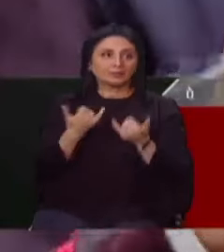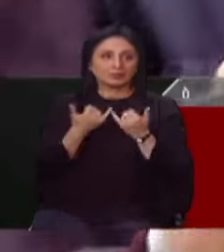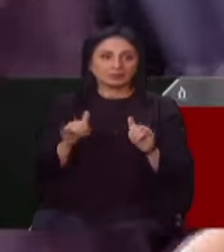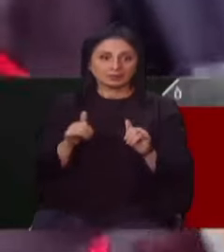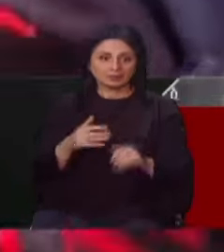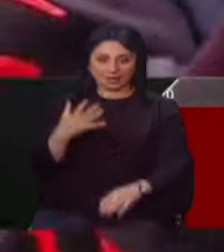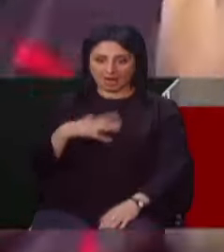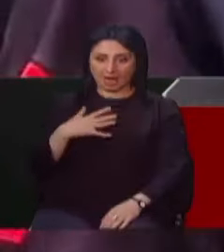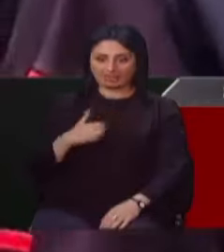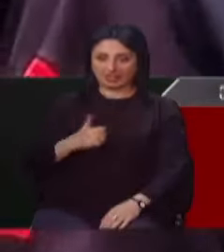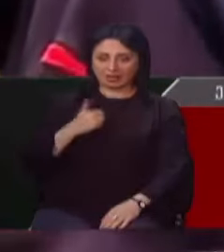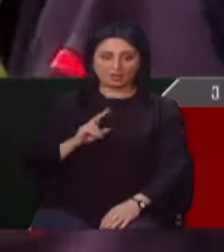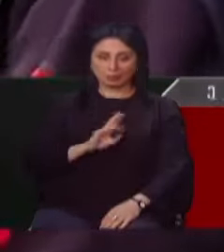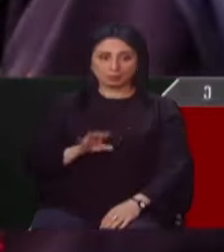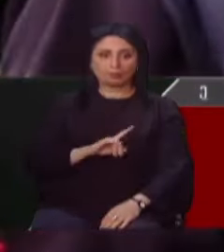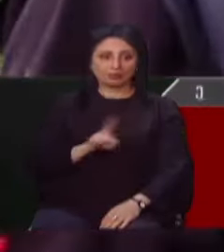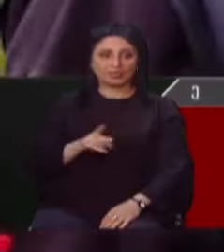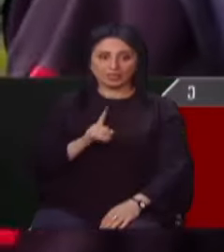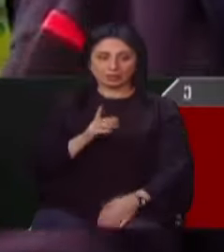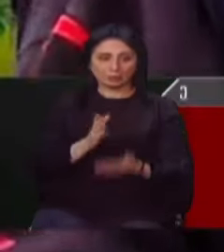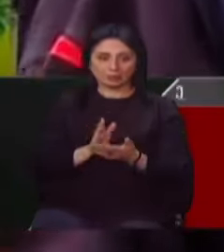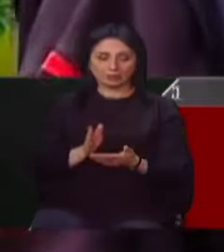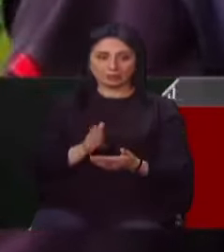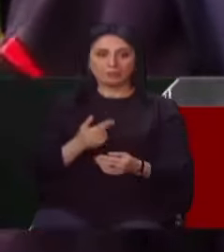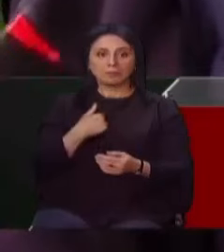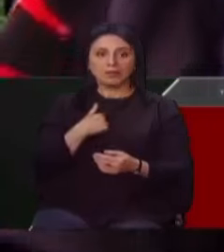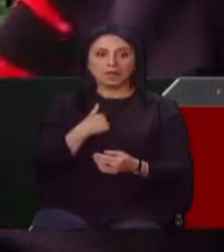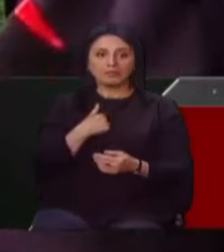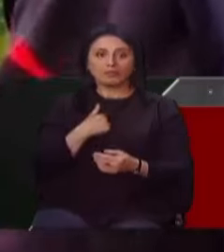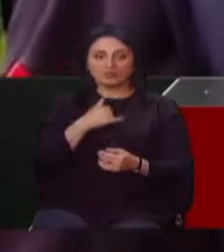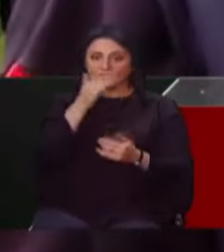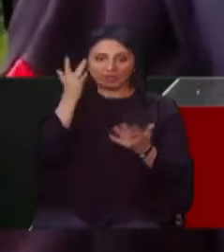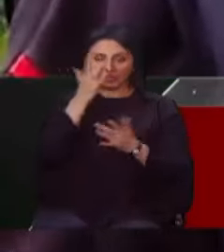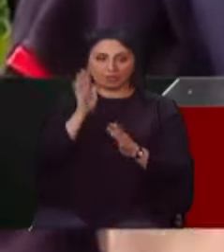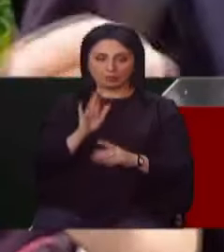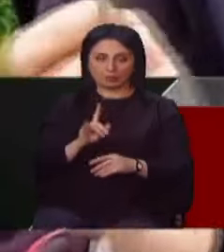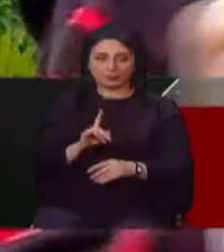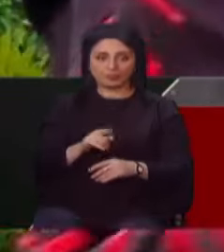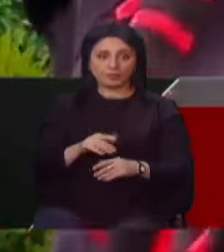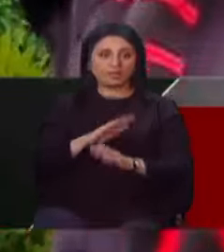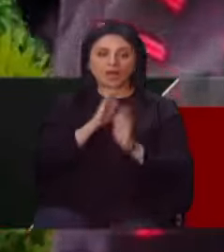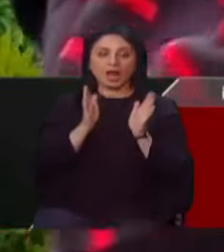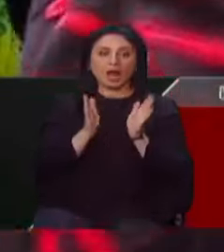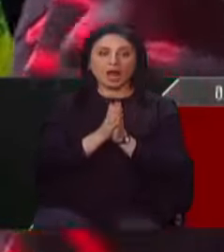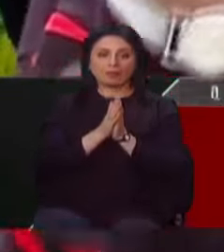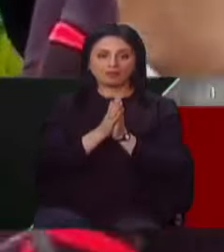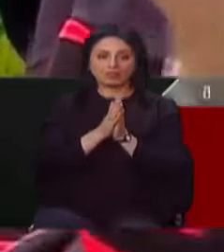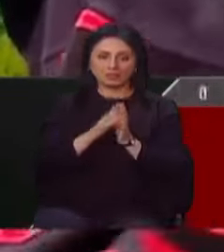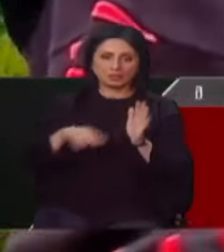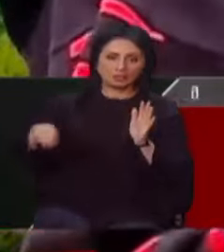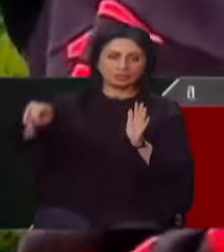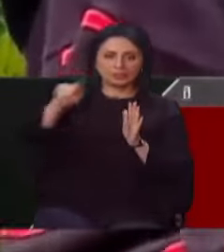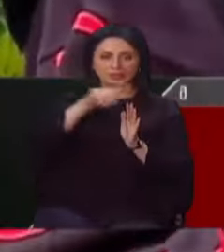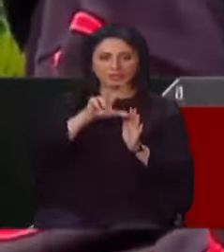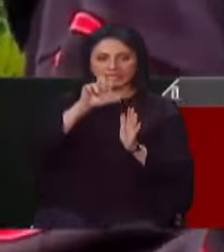Tabagit cartoons are what Zed Vetibata, Tumsara, Tomazara, mere Averter Mumidigania. Absolutely panorama, Oela,